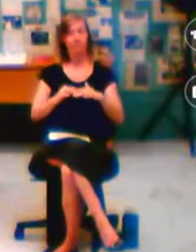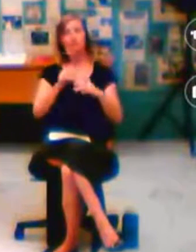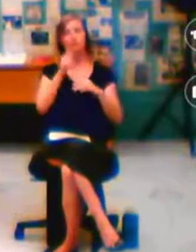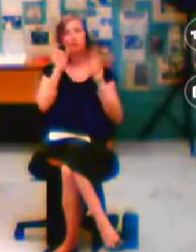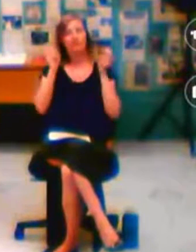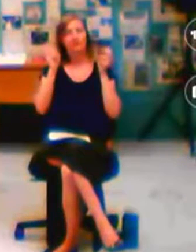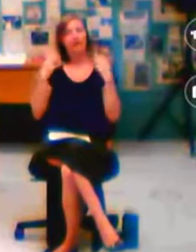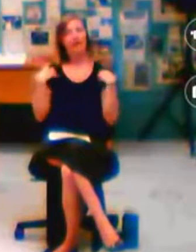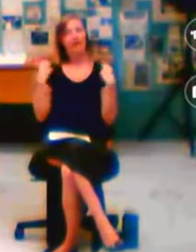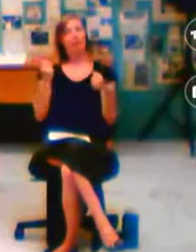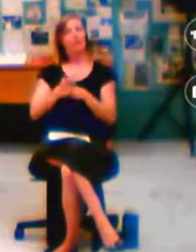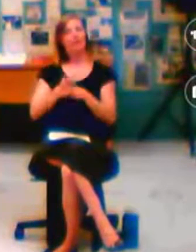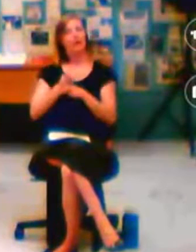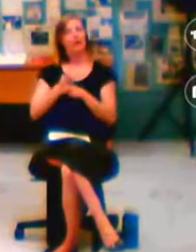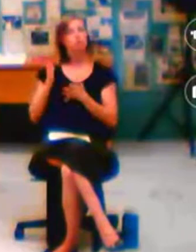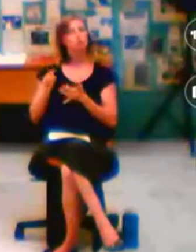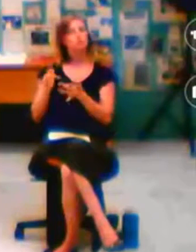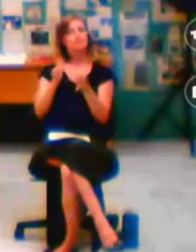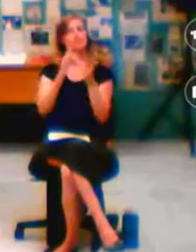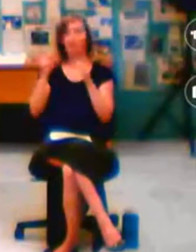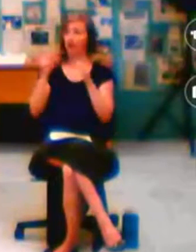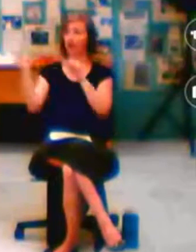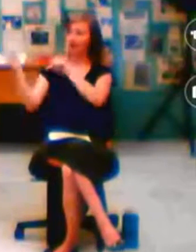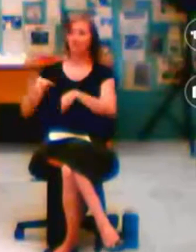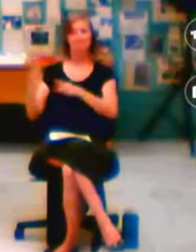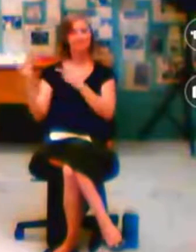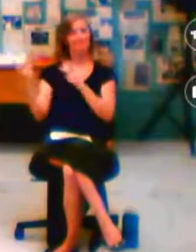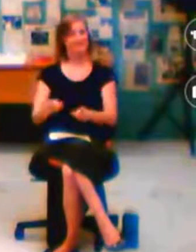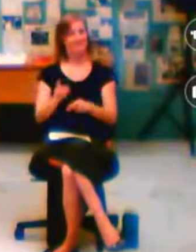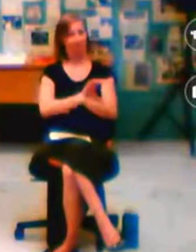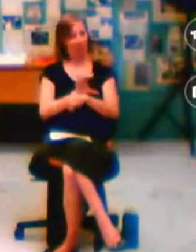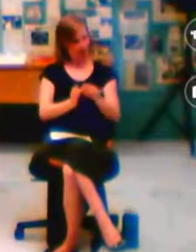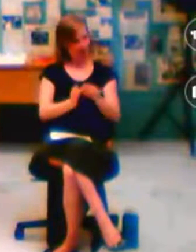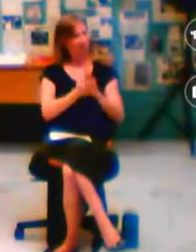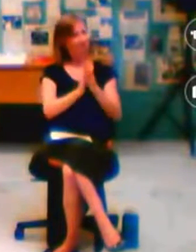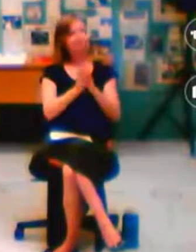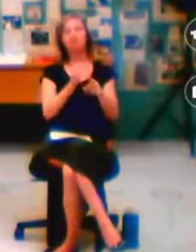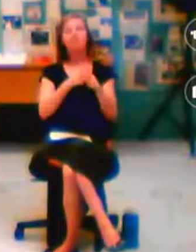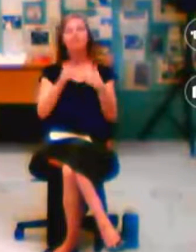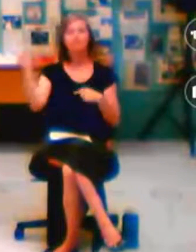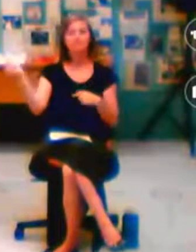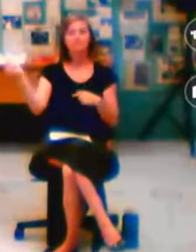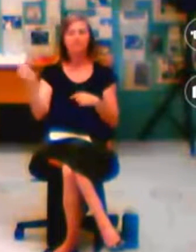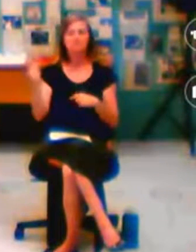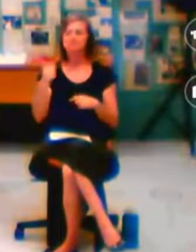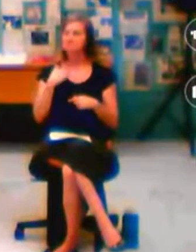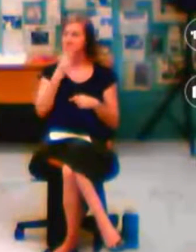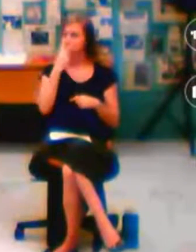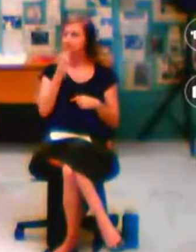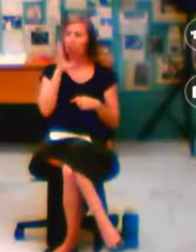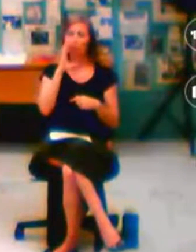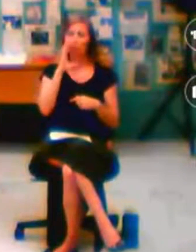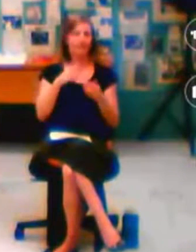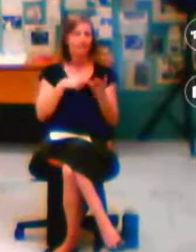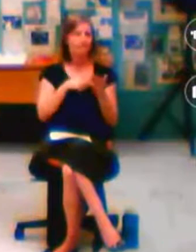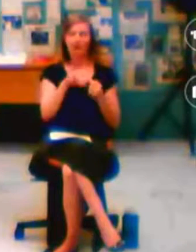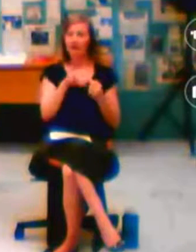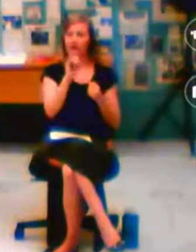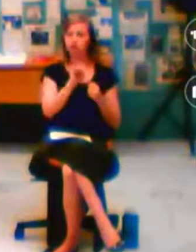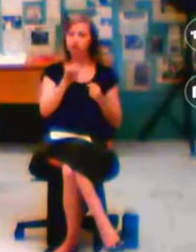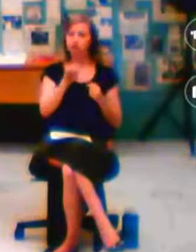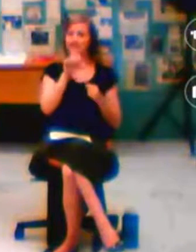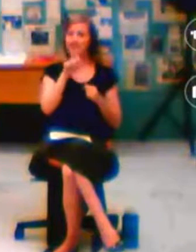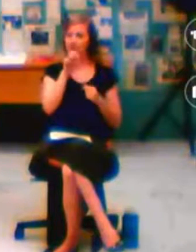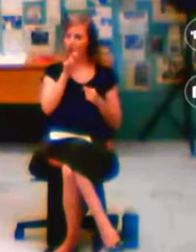shows up in the state and wants health care. So you're going to have to spread this money over a large number of people who, say, do health